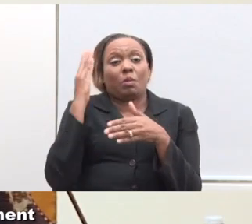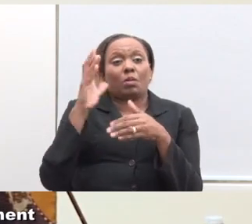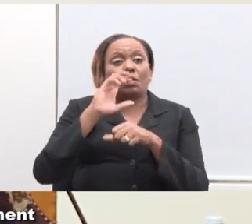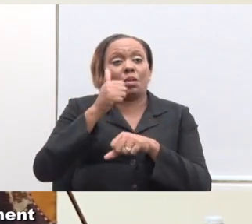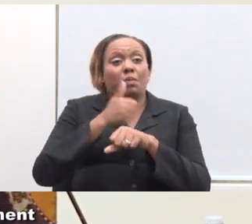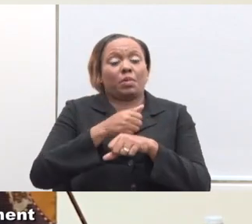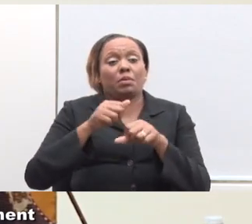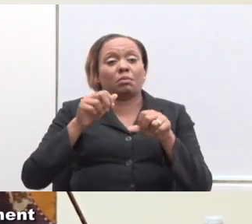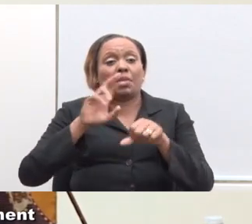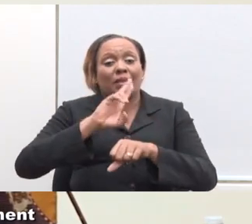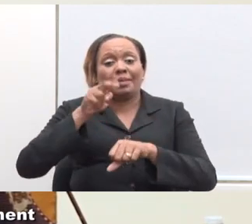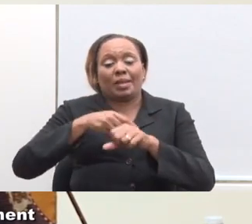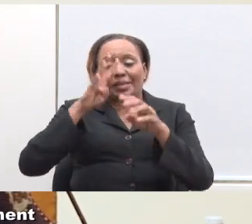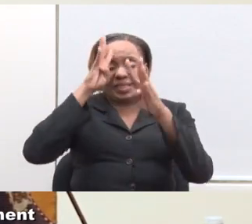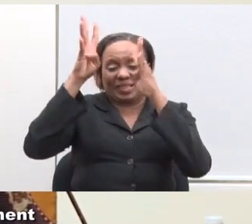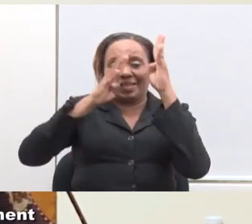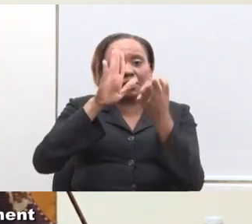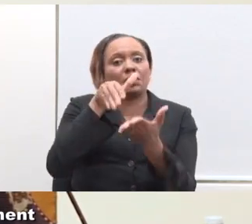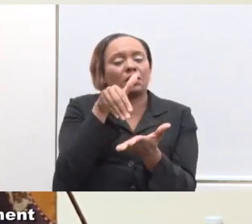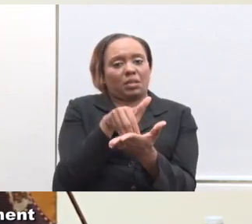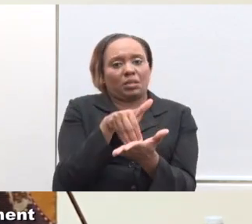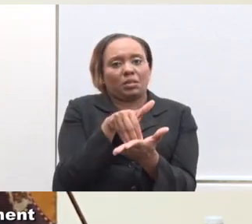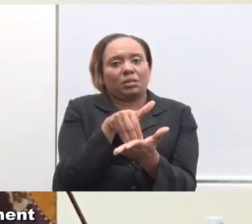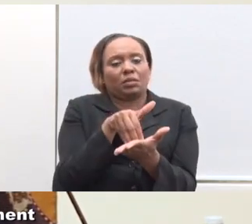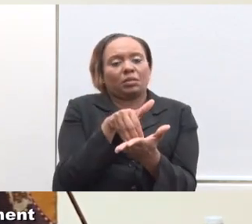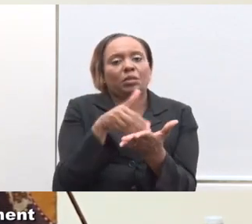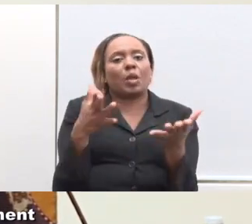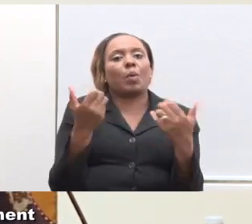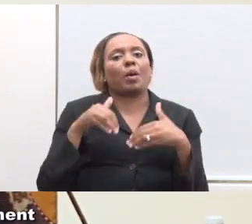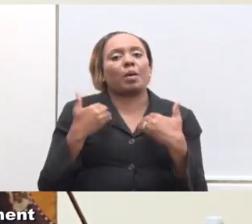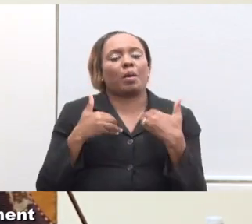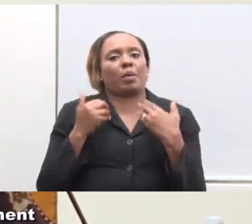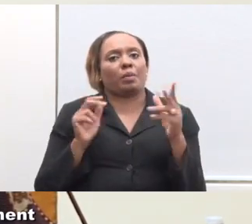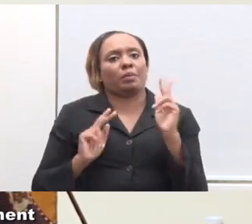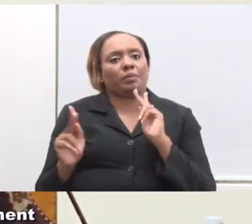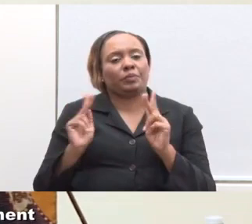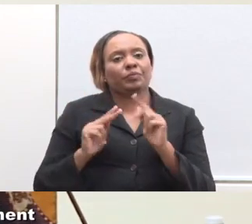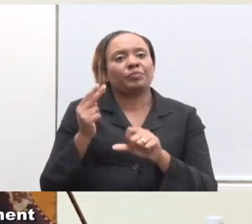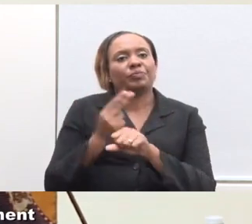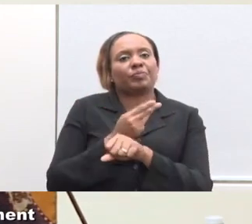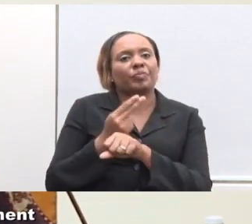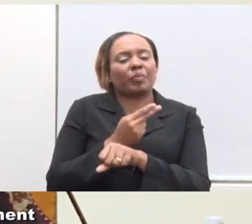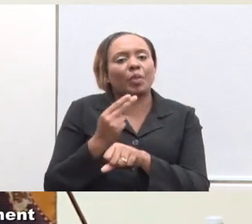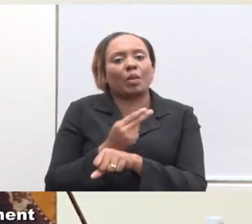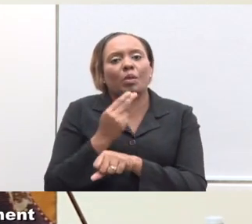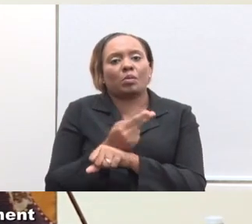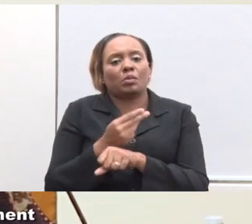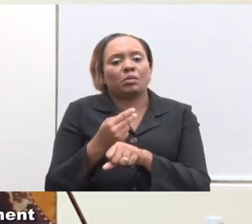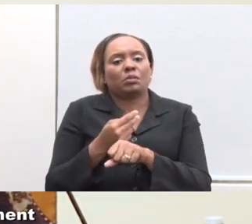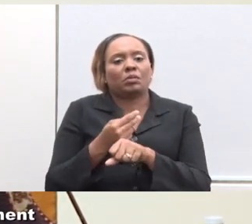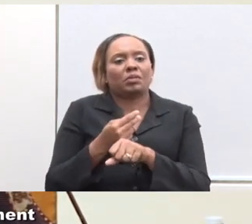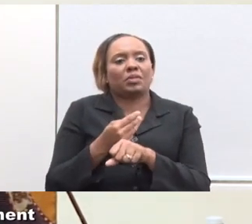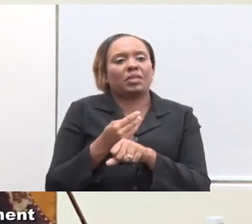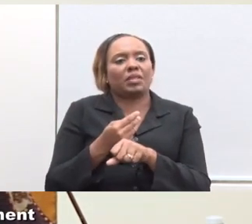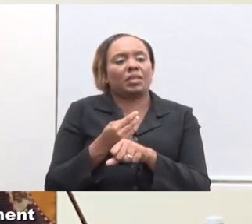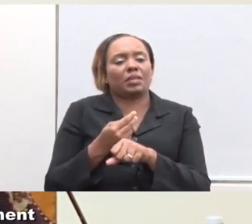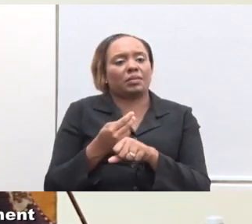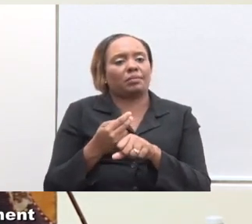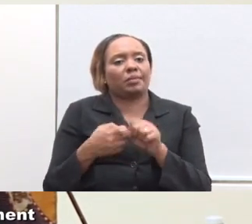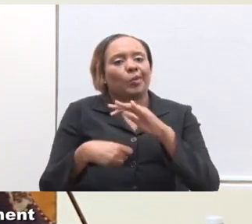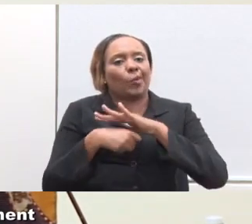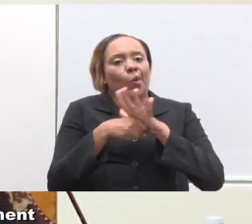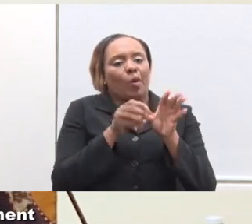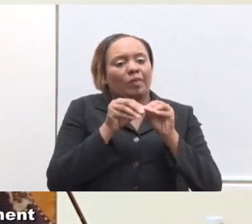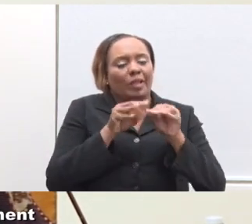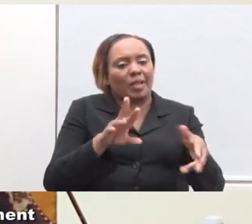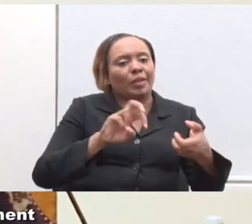for our young people who we want to add value and to use the crisis in a creative way, as I expressed just now, but the rest will